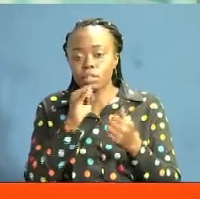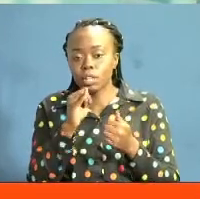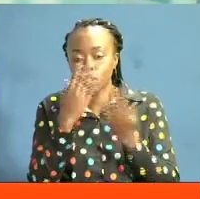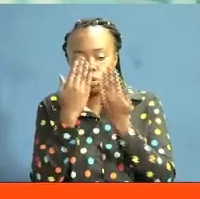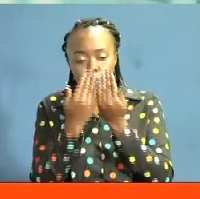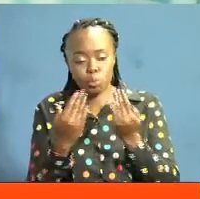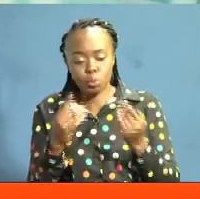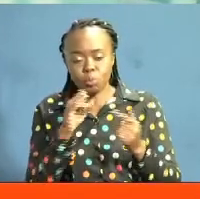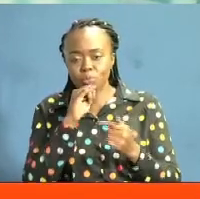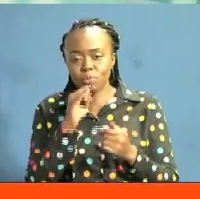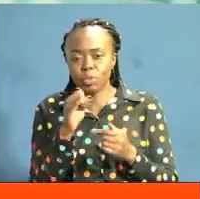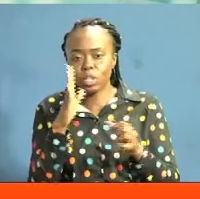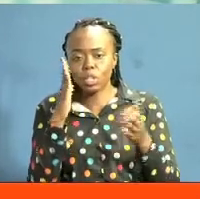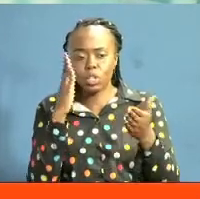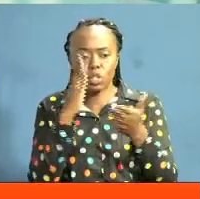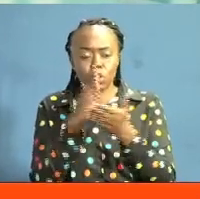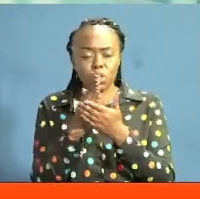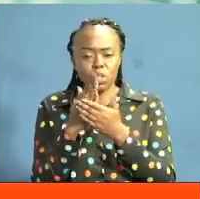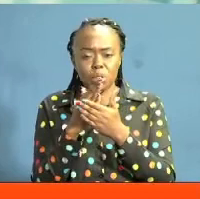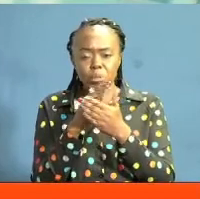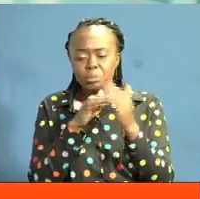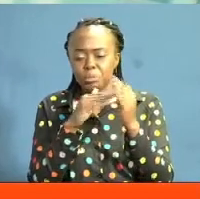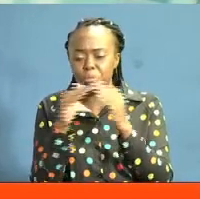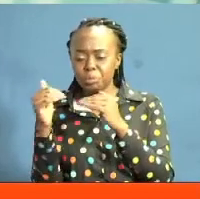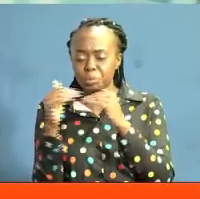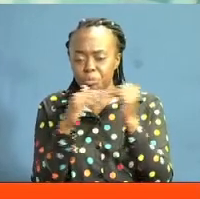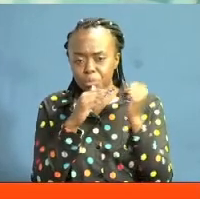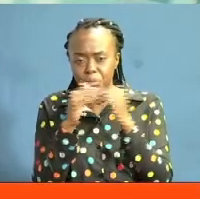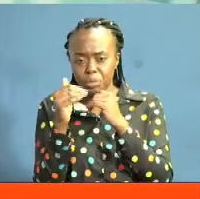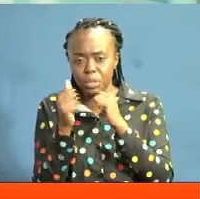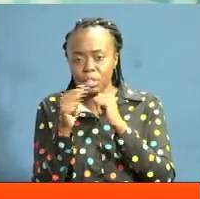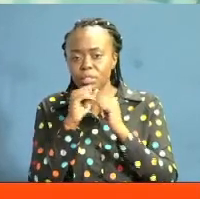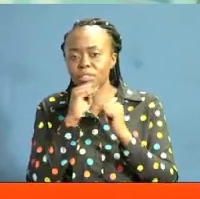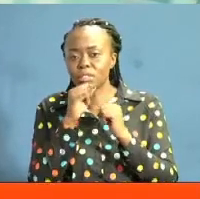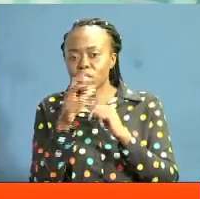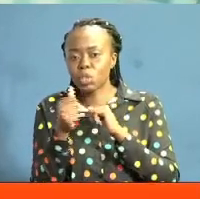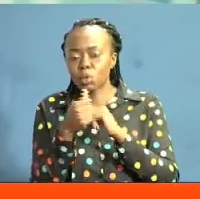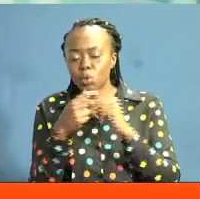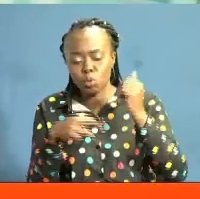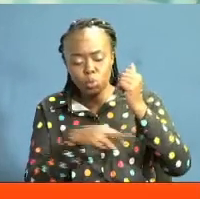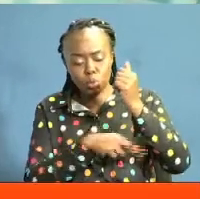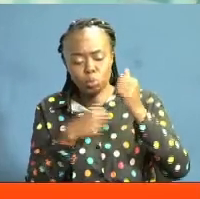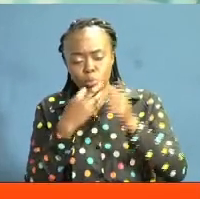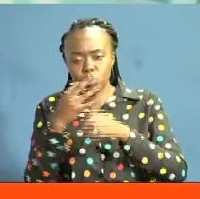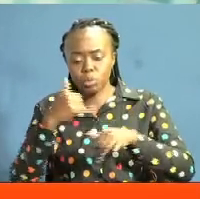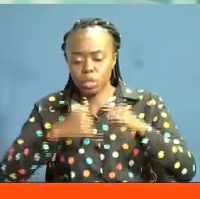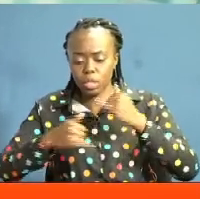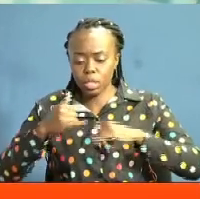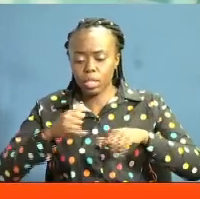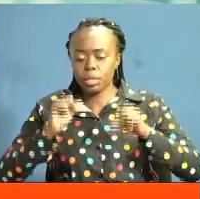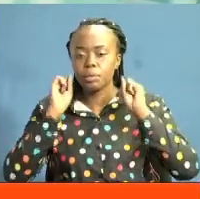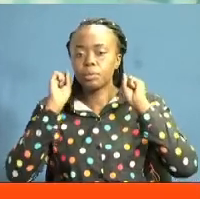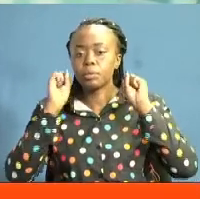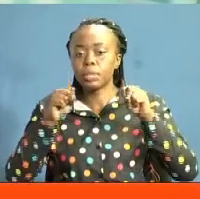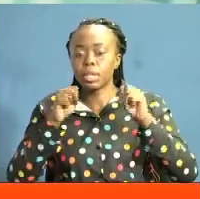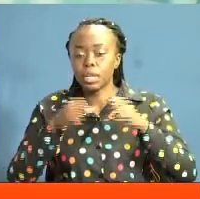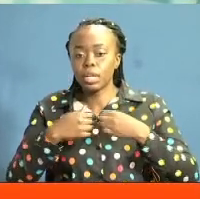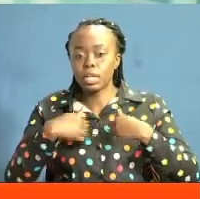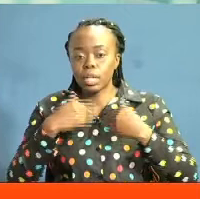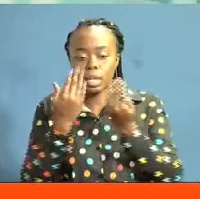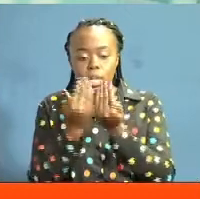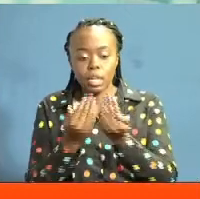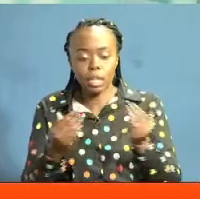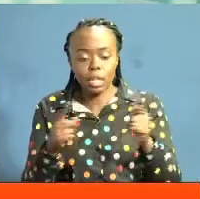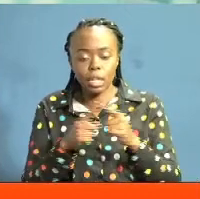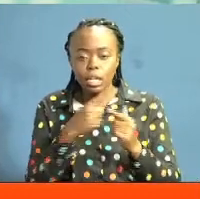children is avoid comparison. Mm-hmm. Comparison is a thief of joy. So we need to be able to take a child as